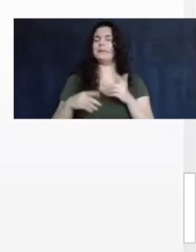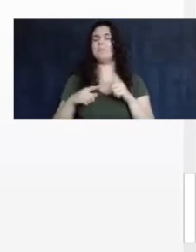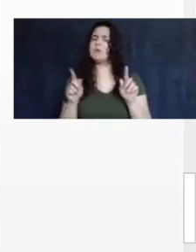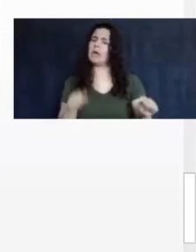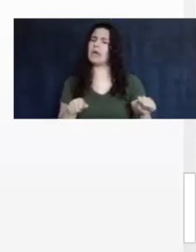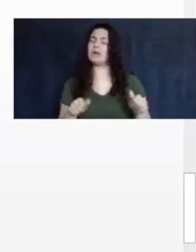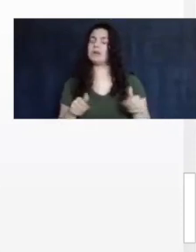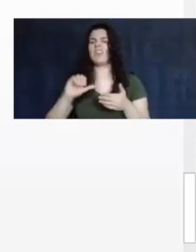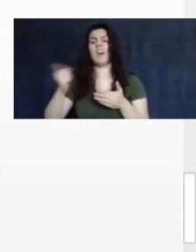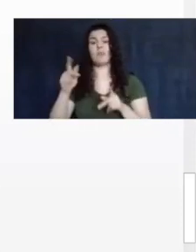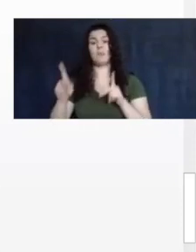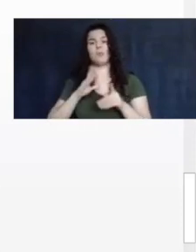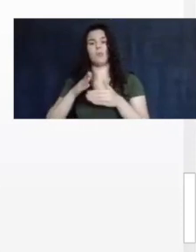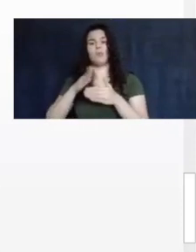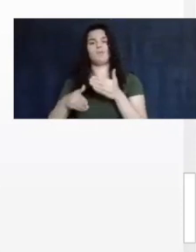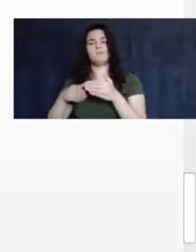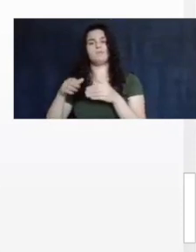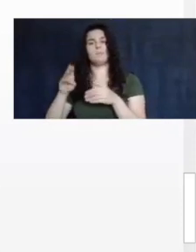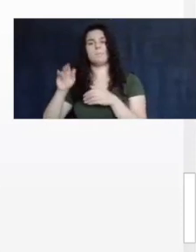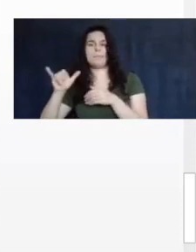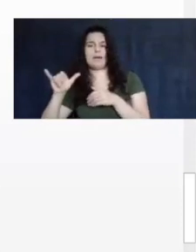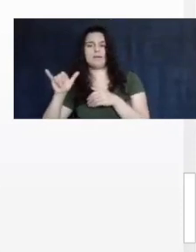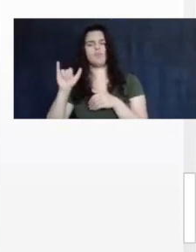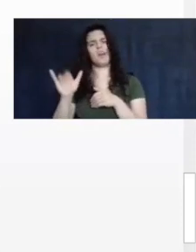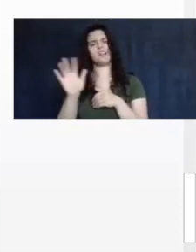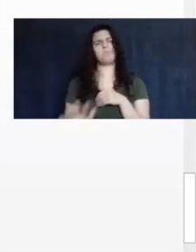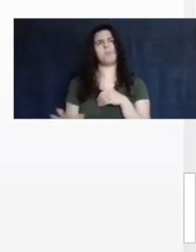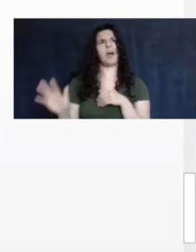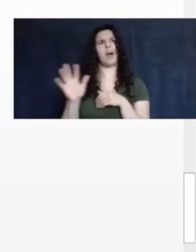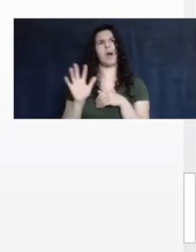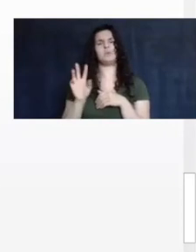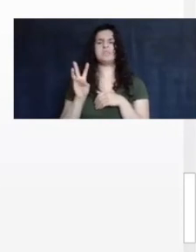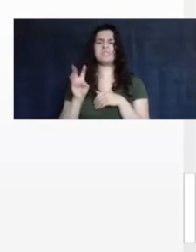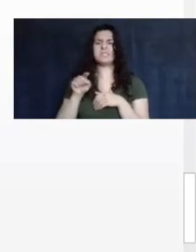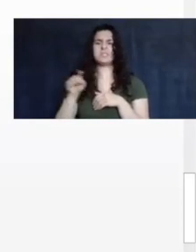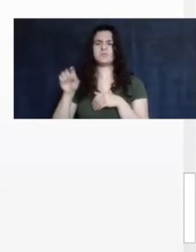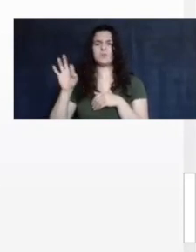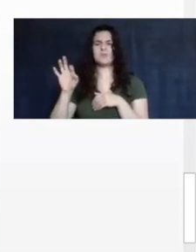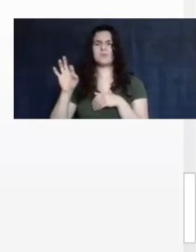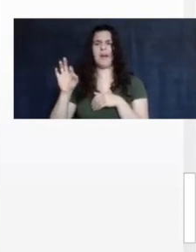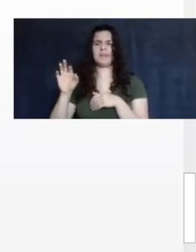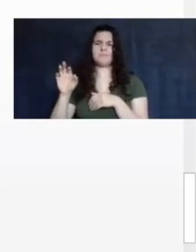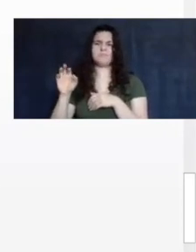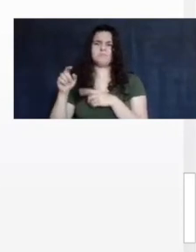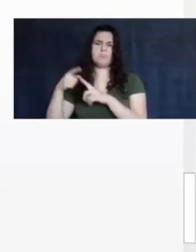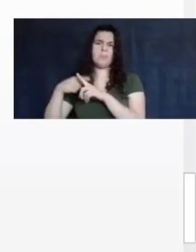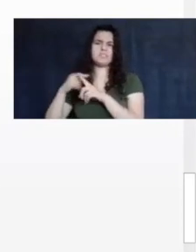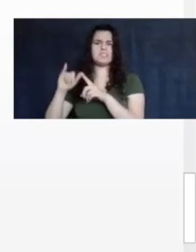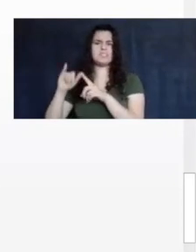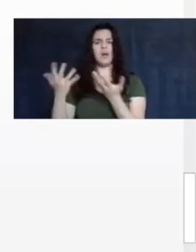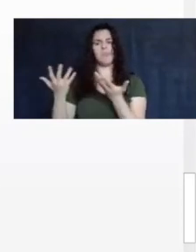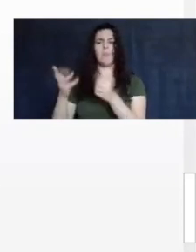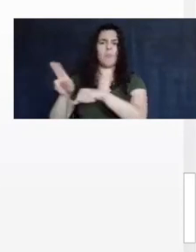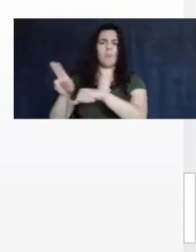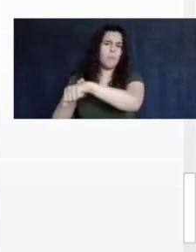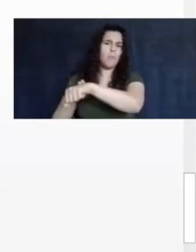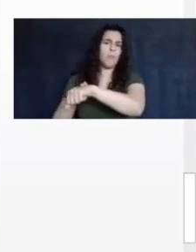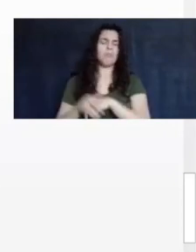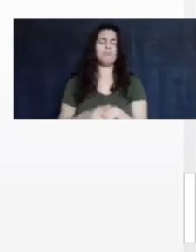up probably in May. So it's within about 6 to 9 months, I think, is realistic. But then of course we do have